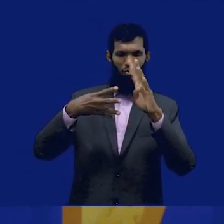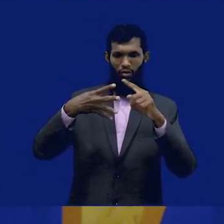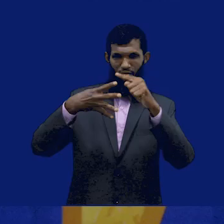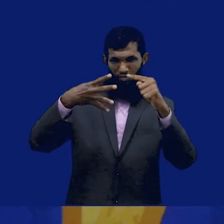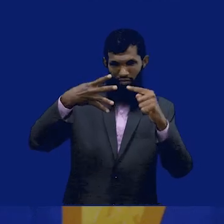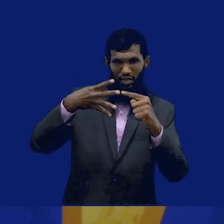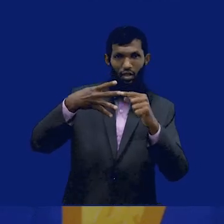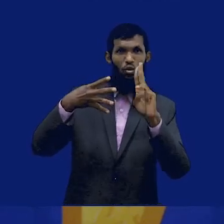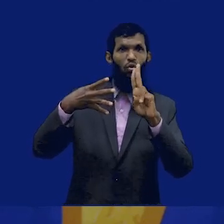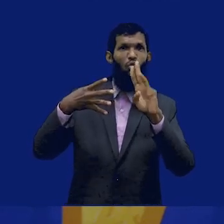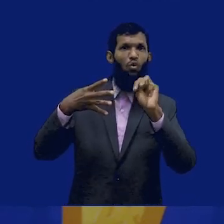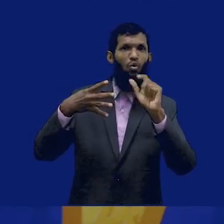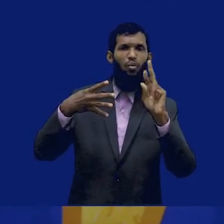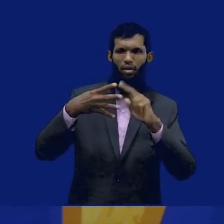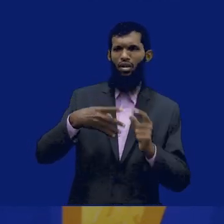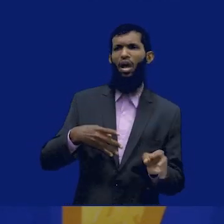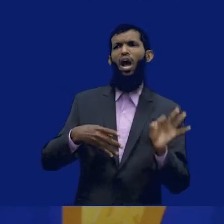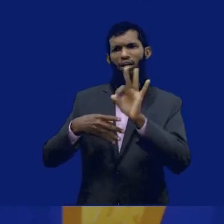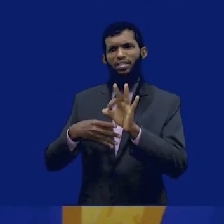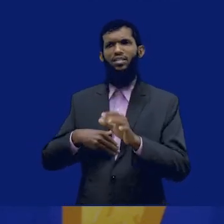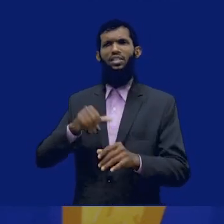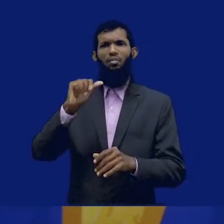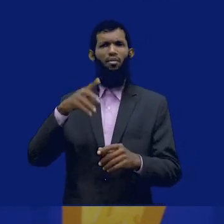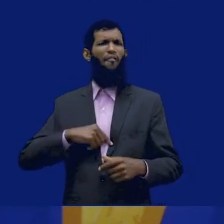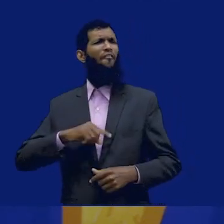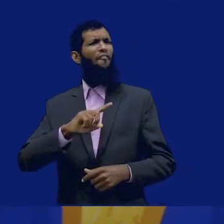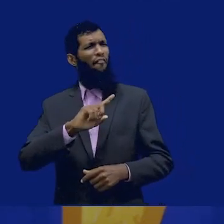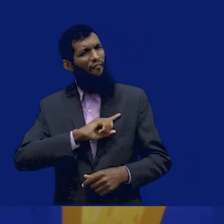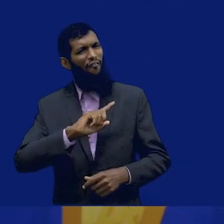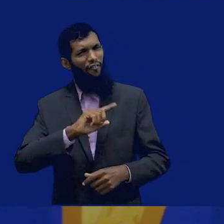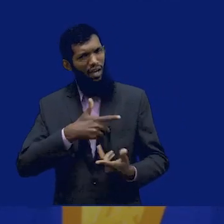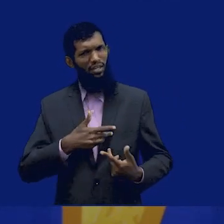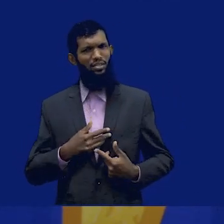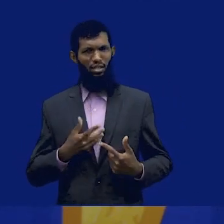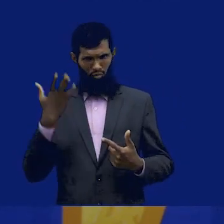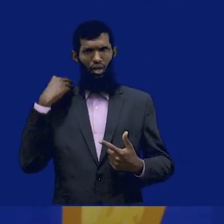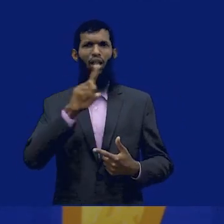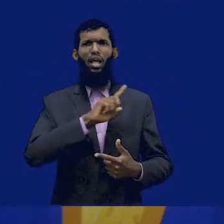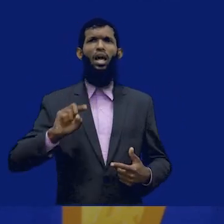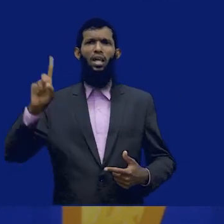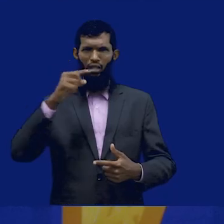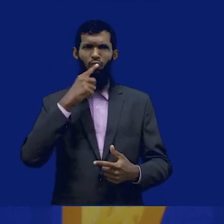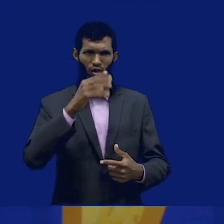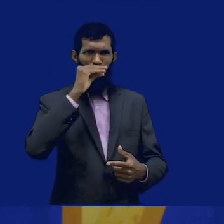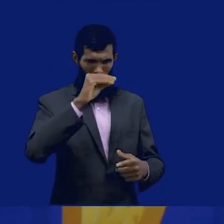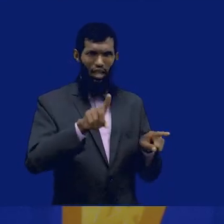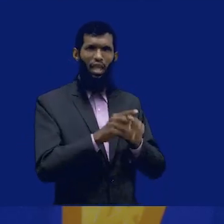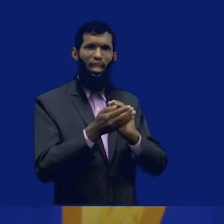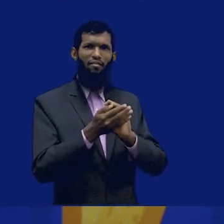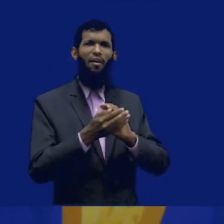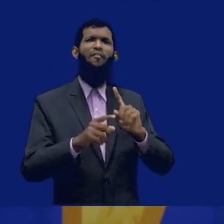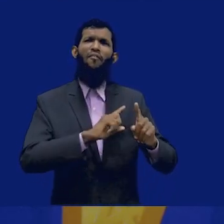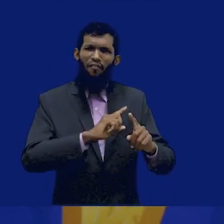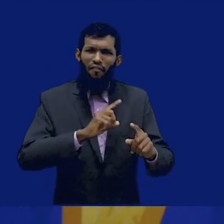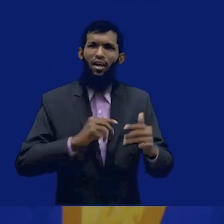fighting people who say La ilaha illallah Muhammadur Rasulullah? What did Abu